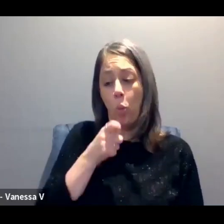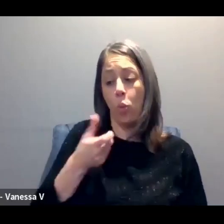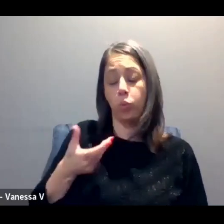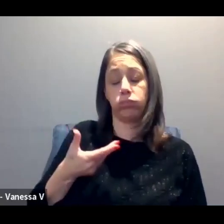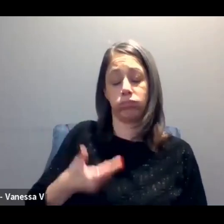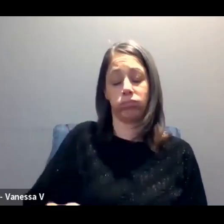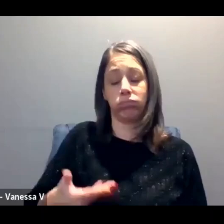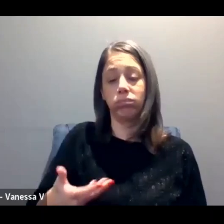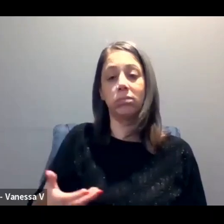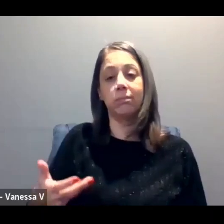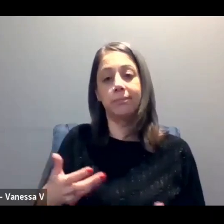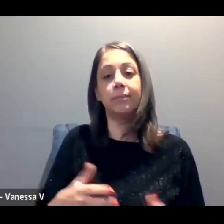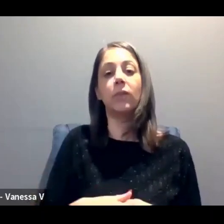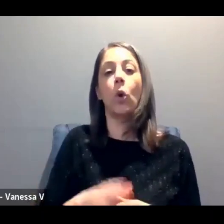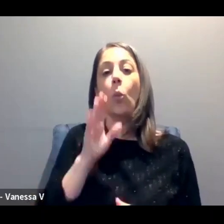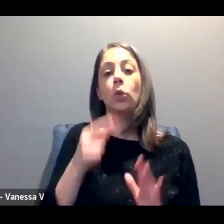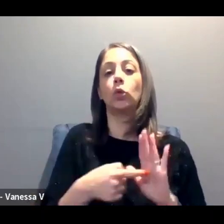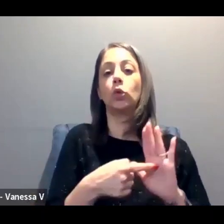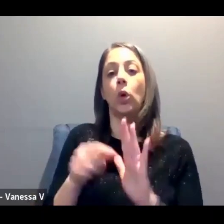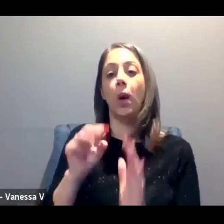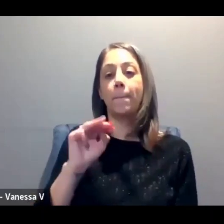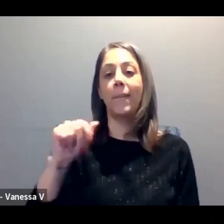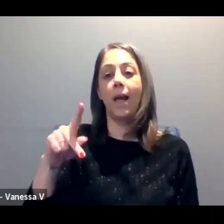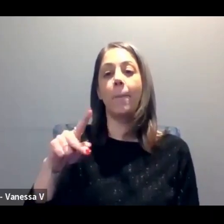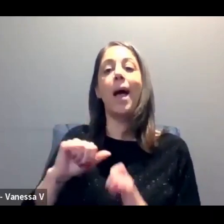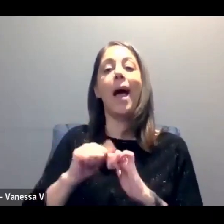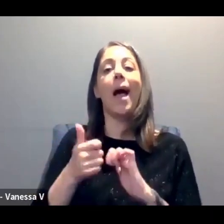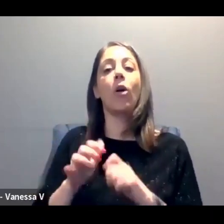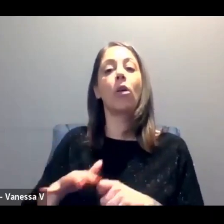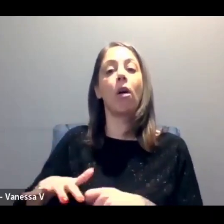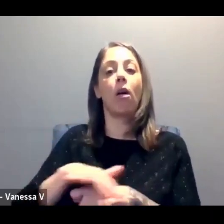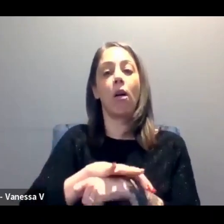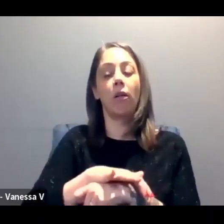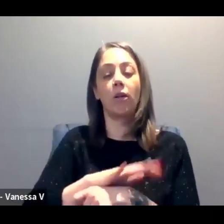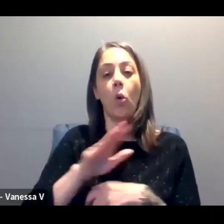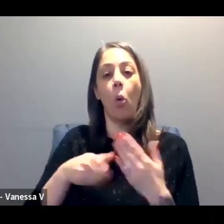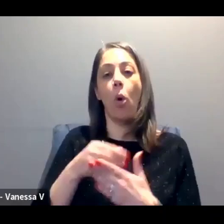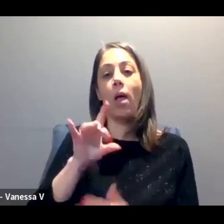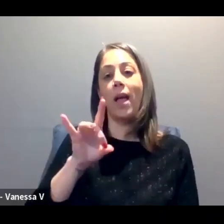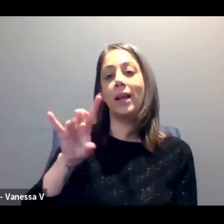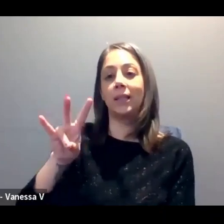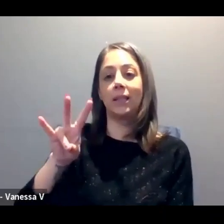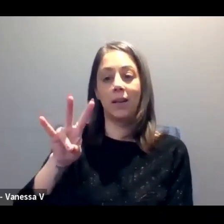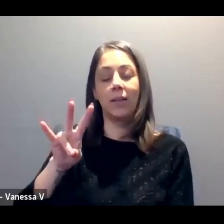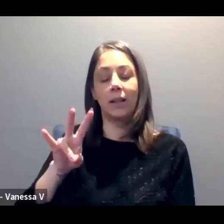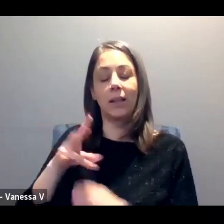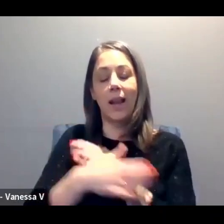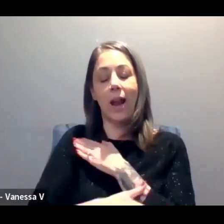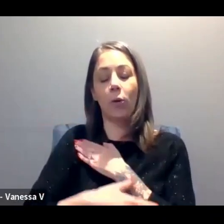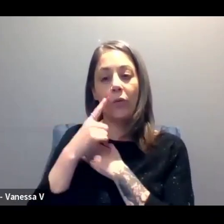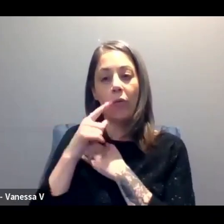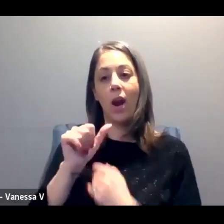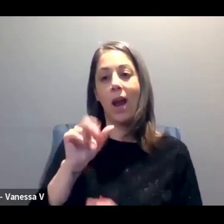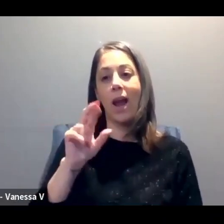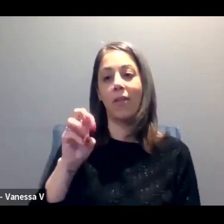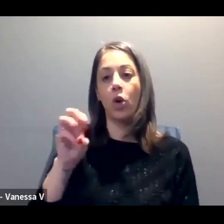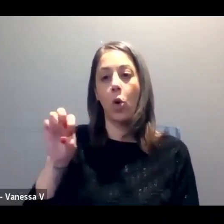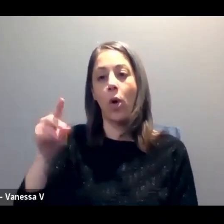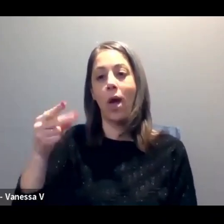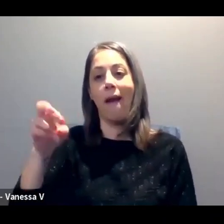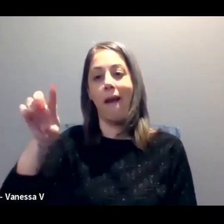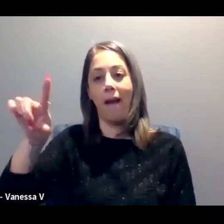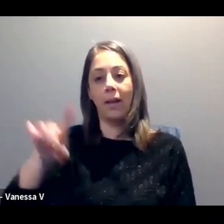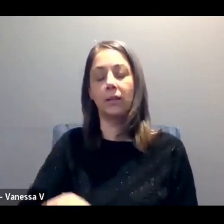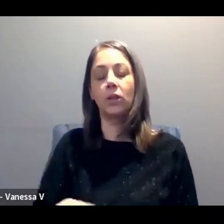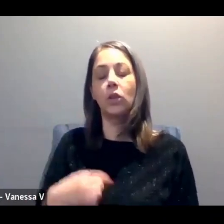to just show you a map of how we cover the all 87 counties of the Arrowhead region, or of the state rather. We're